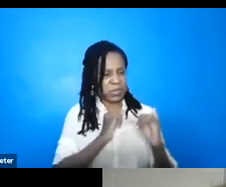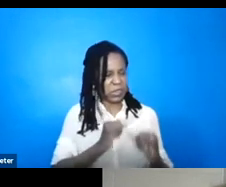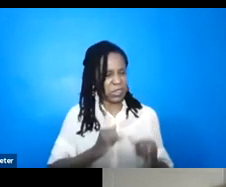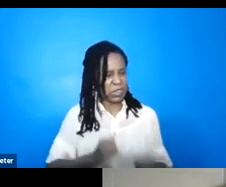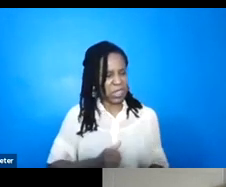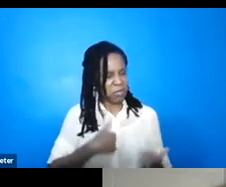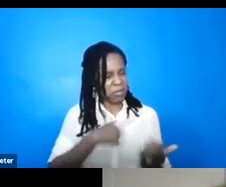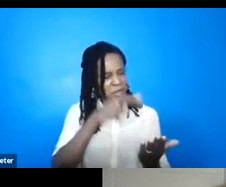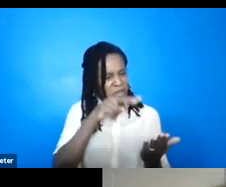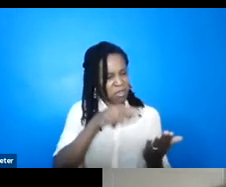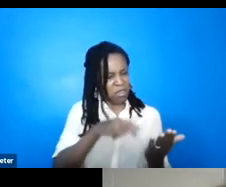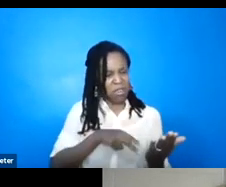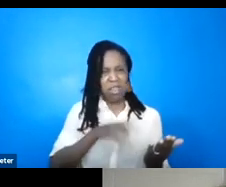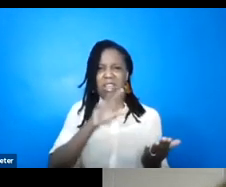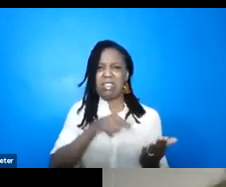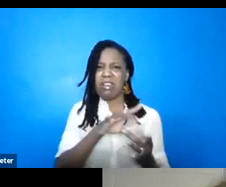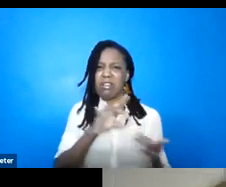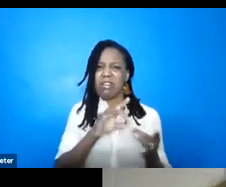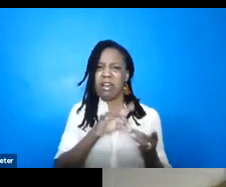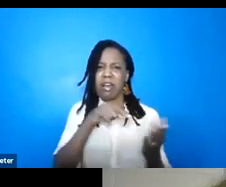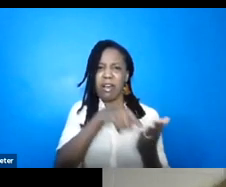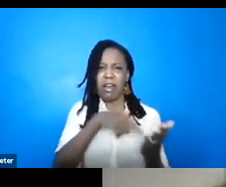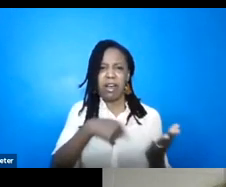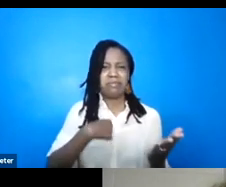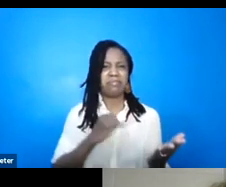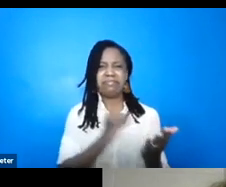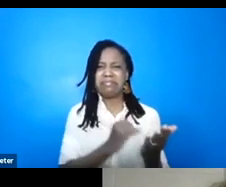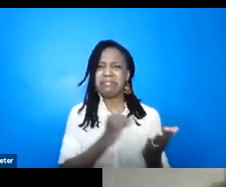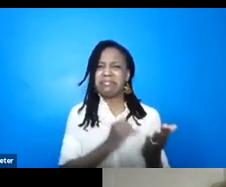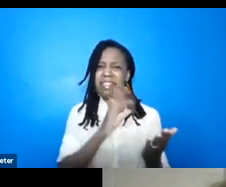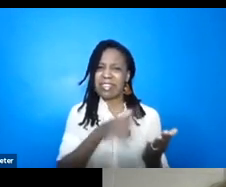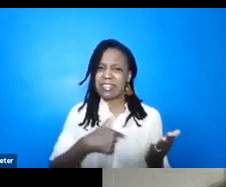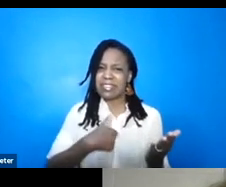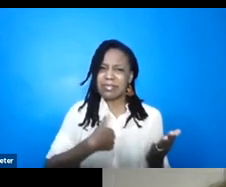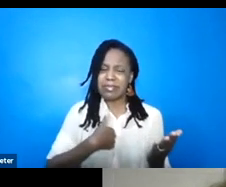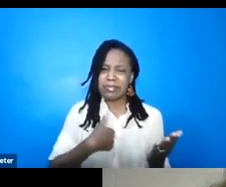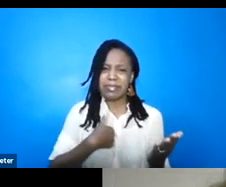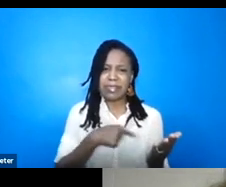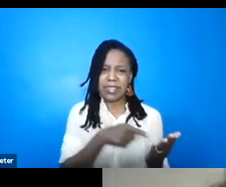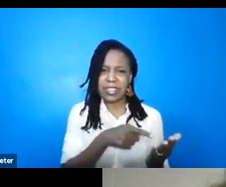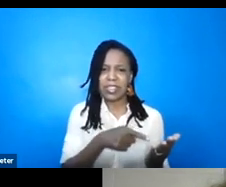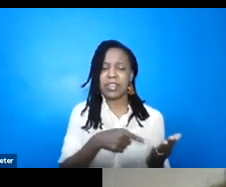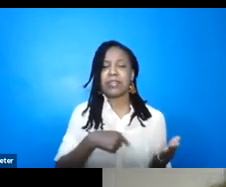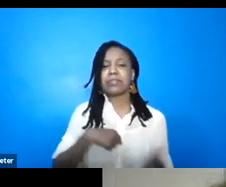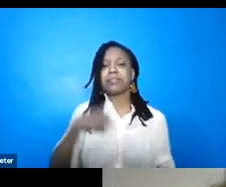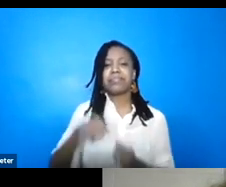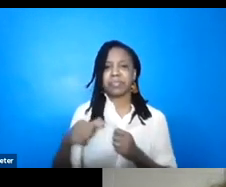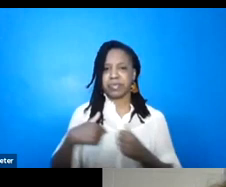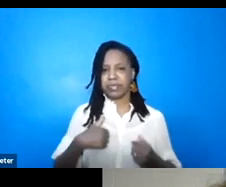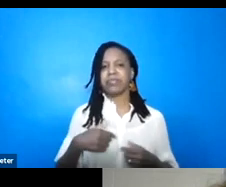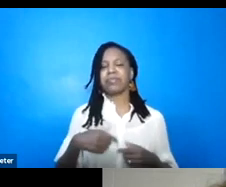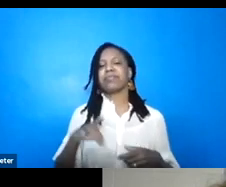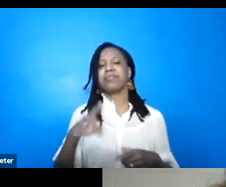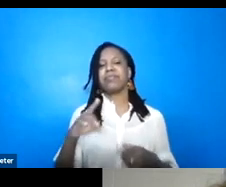got up that next day and I went and spoke to the chaplain about it. And me the chaplain, we talked about it, and he challenged me. He challenged me to